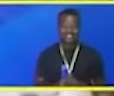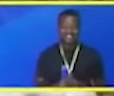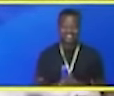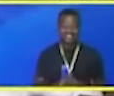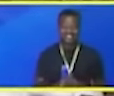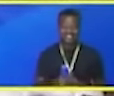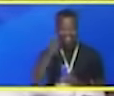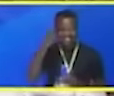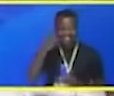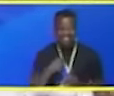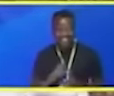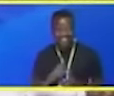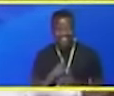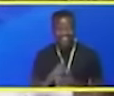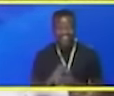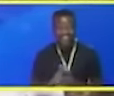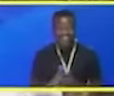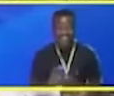Did you get that?